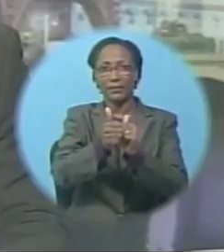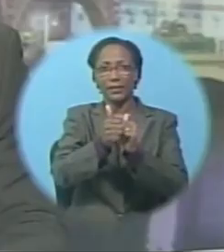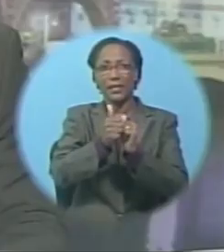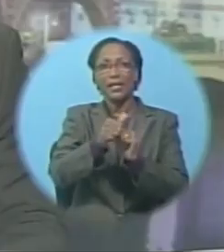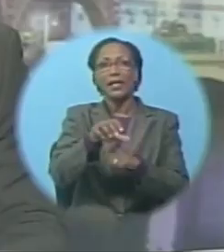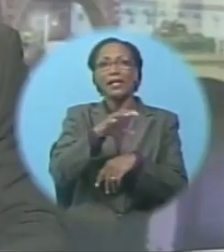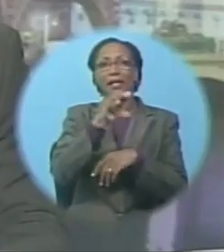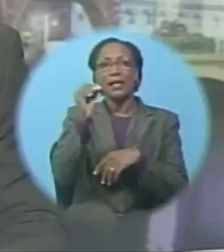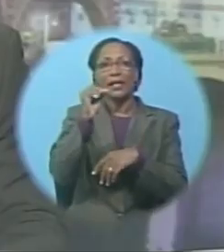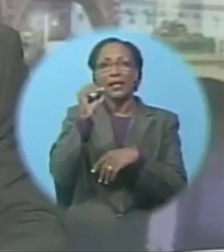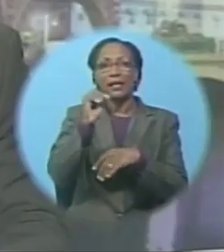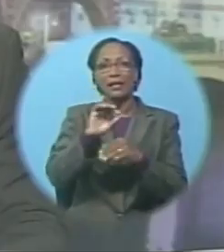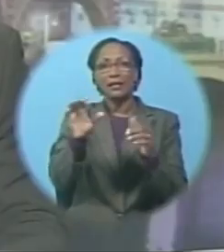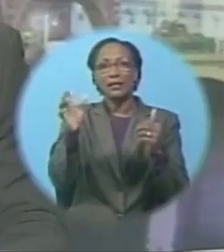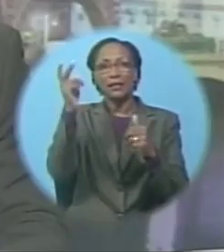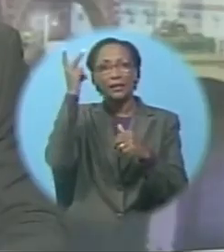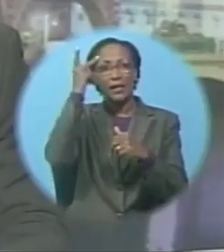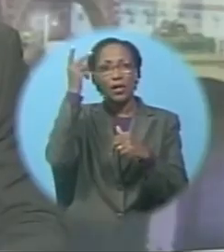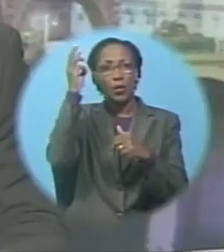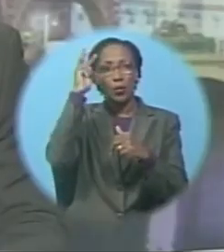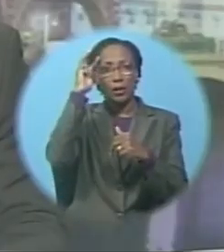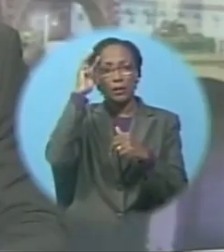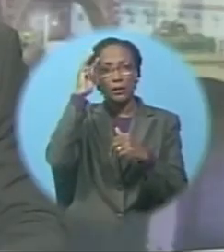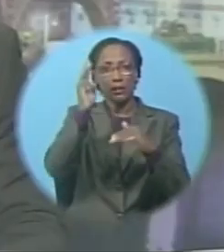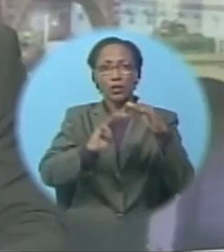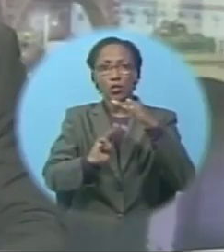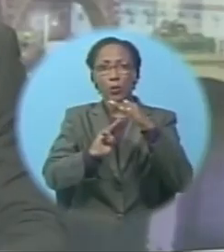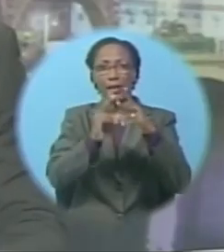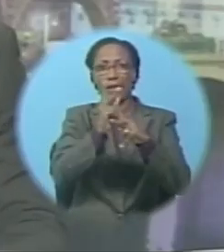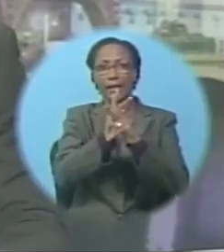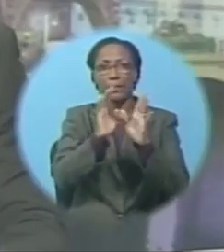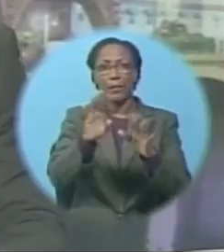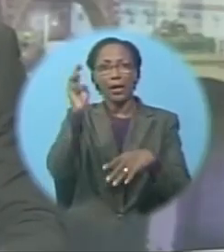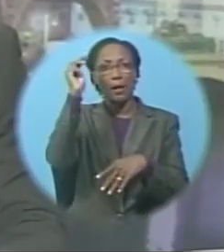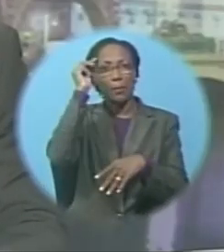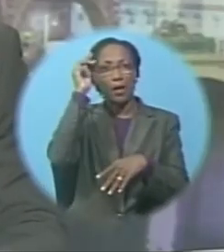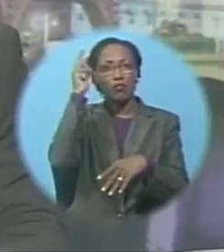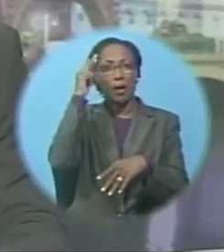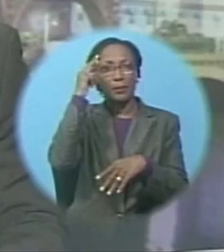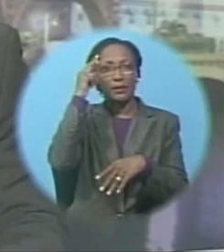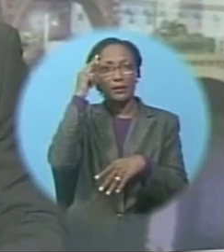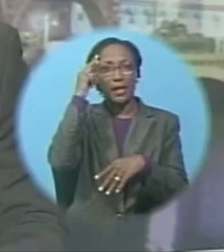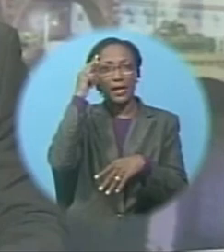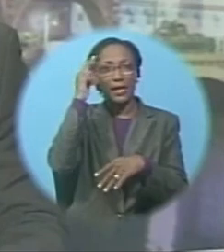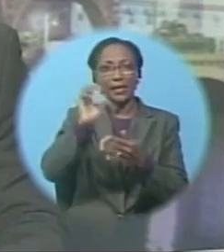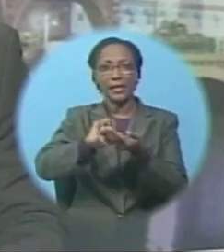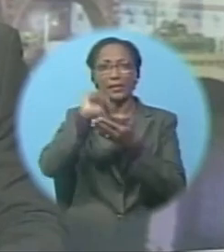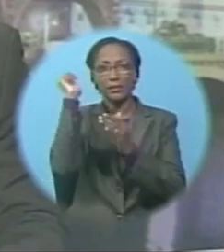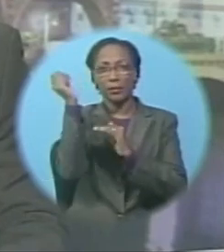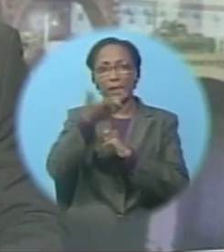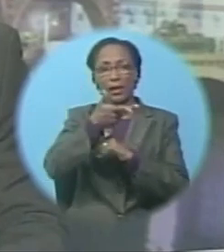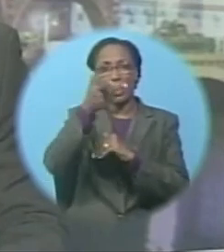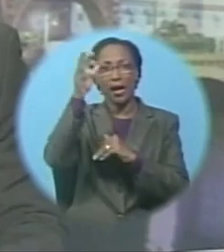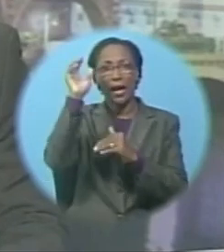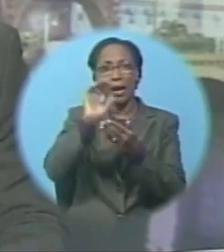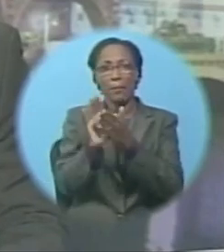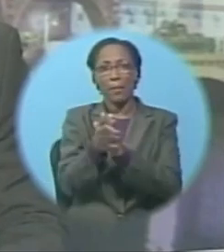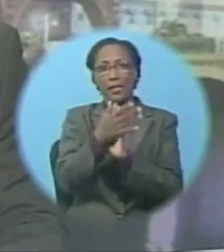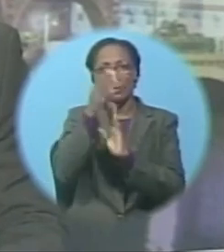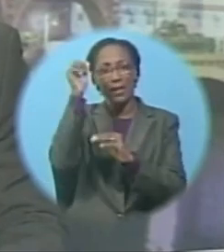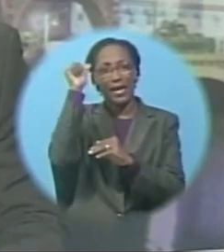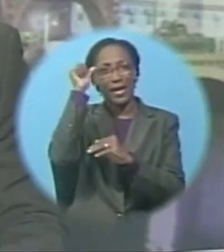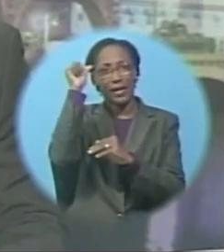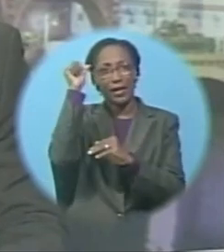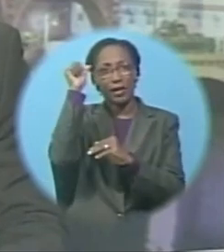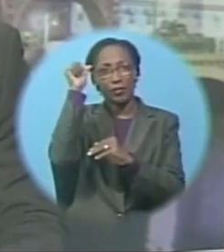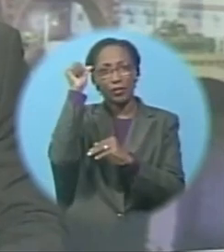Williams, the wicketkeeper Mario Rampersad, leg spinner Nikolai Charles, batsman Aaron Jones and fast bowler Kevin McLean. West